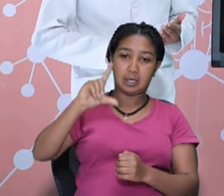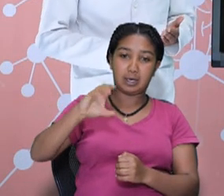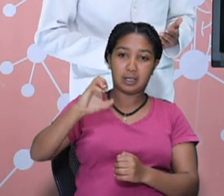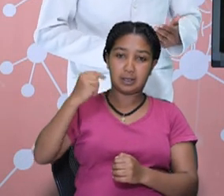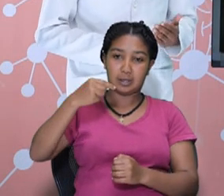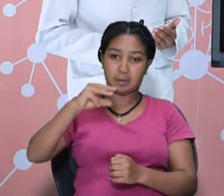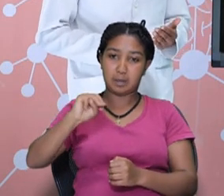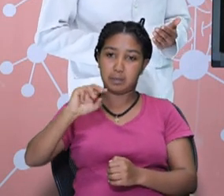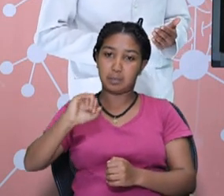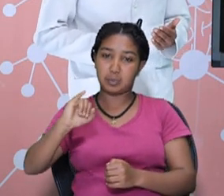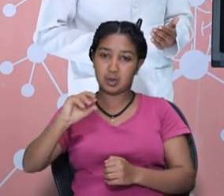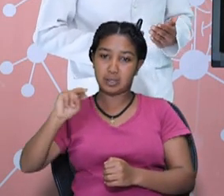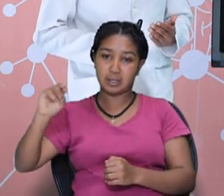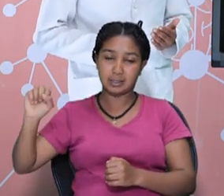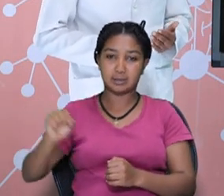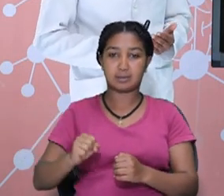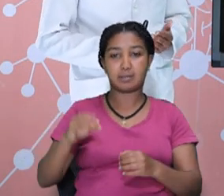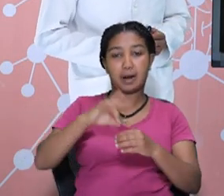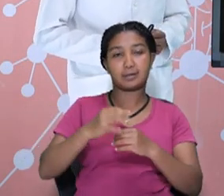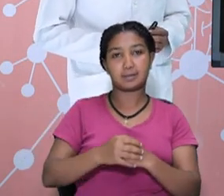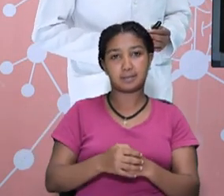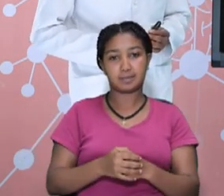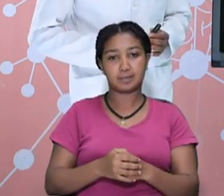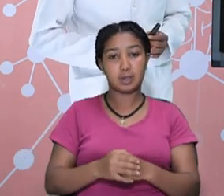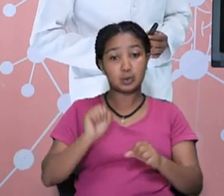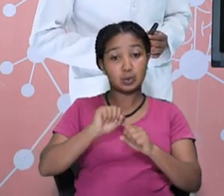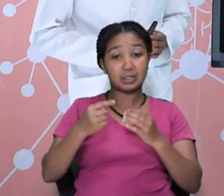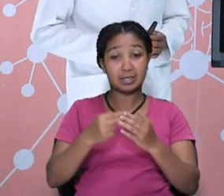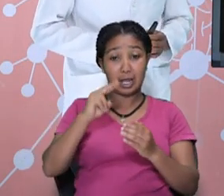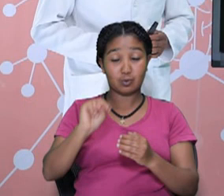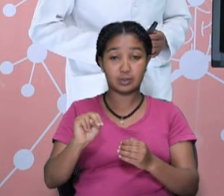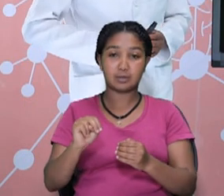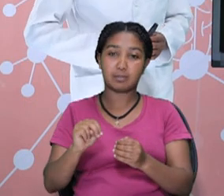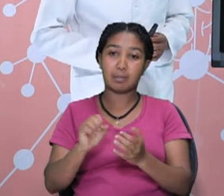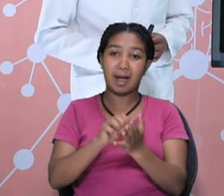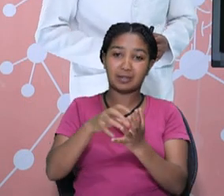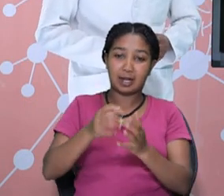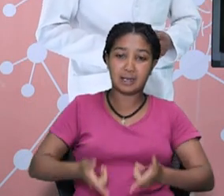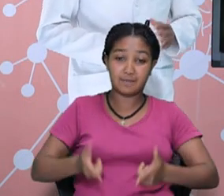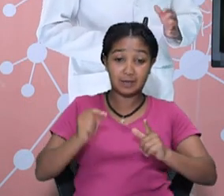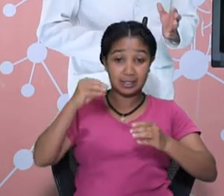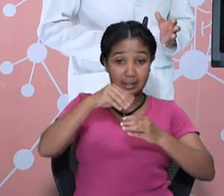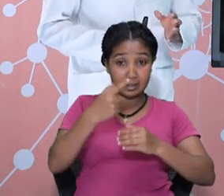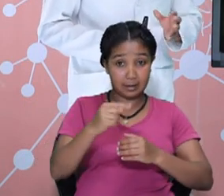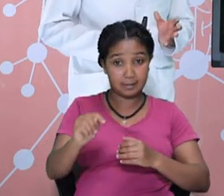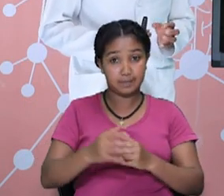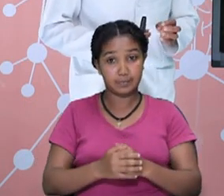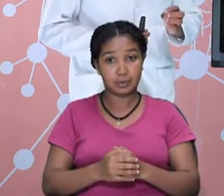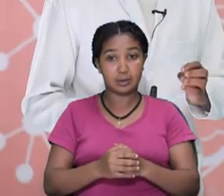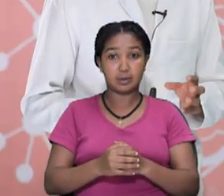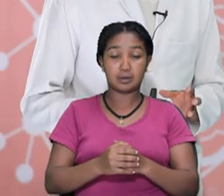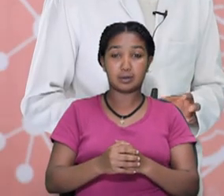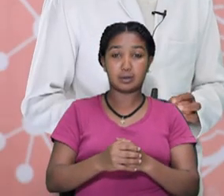beans and the peas and other cereal crops. So this nitrogen-fixing bacteria are living in the root